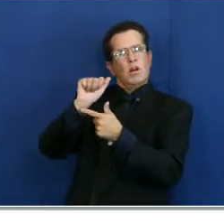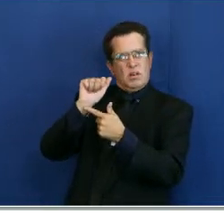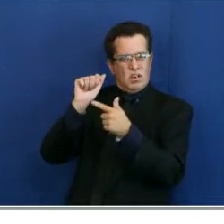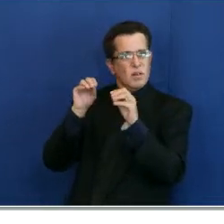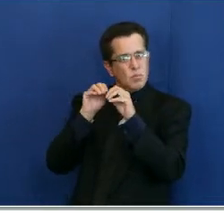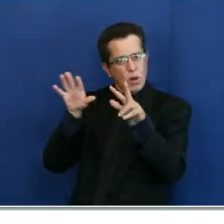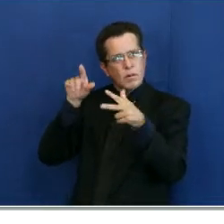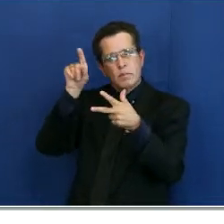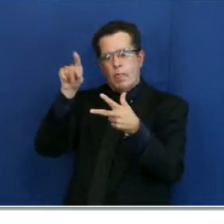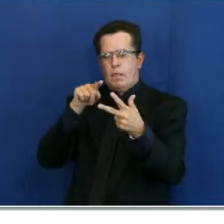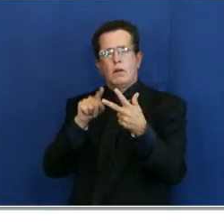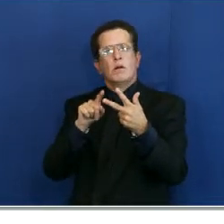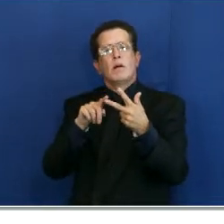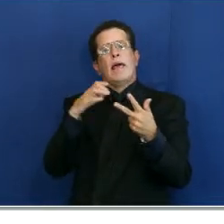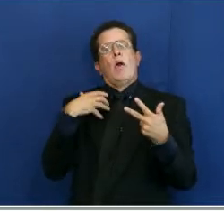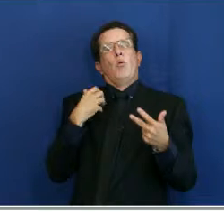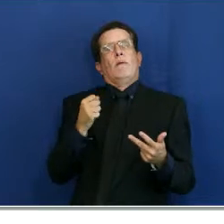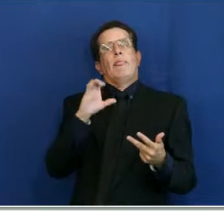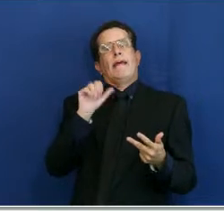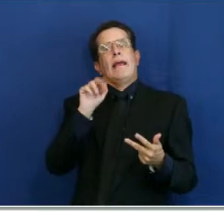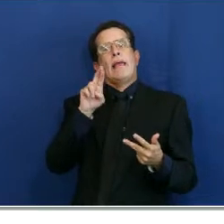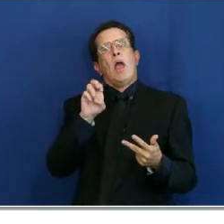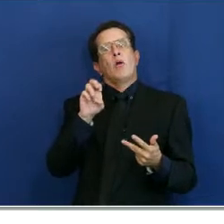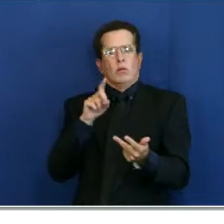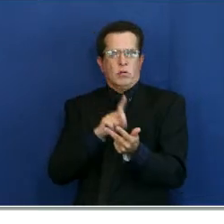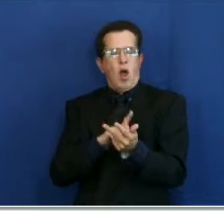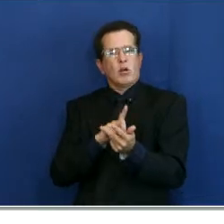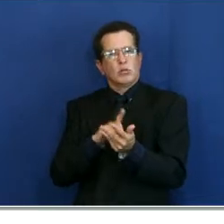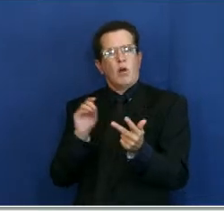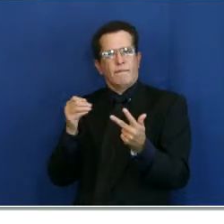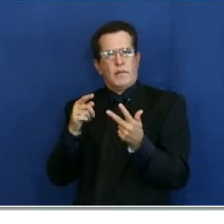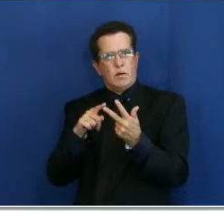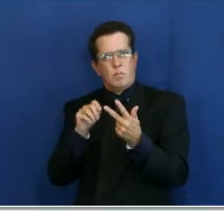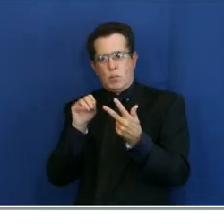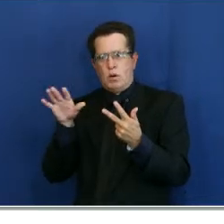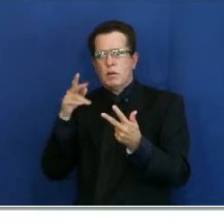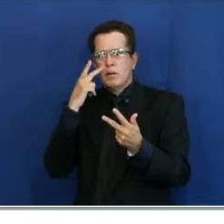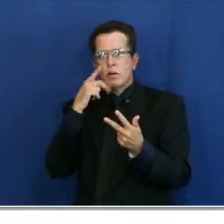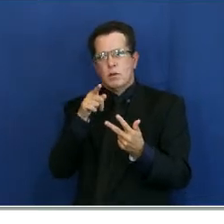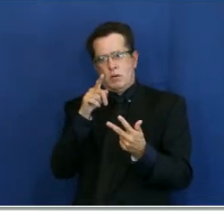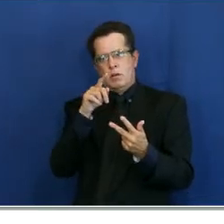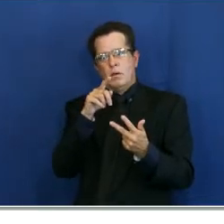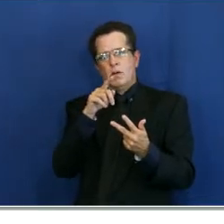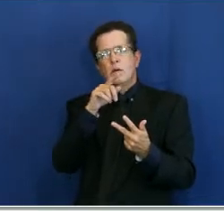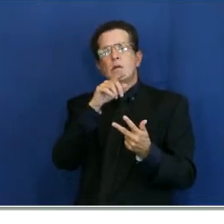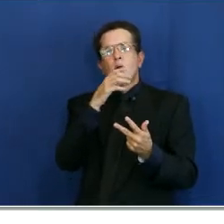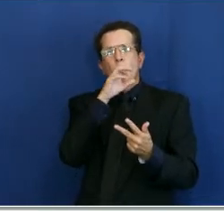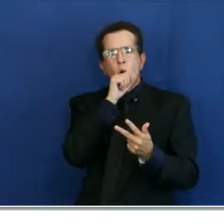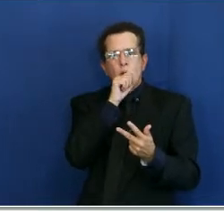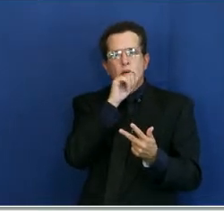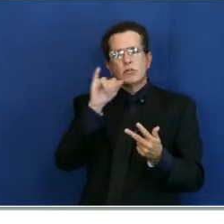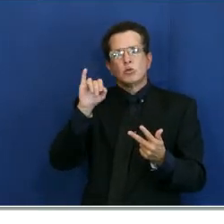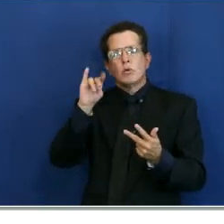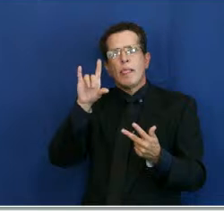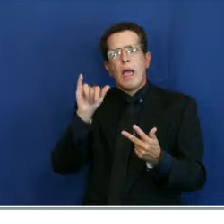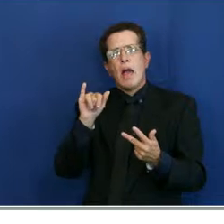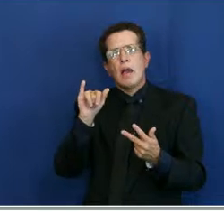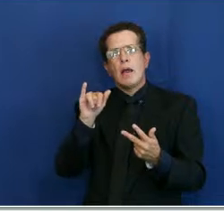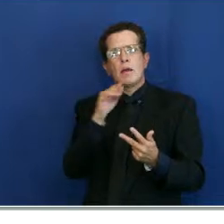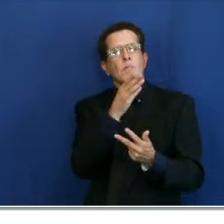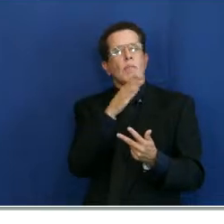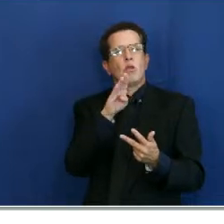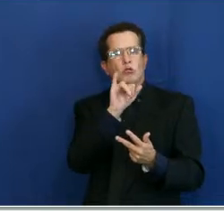third is healthcare. The blue bar represents June, and the orange bar represents July. And as you may